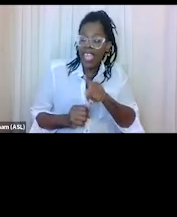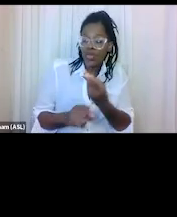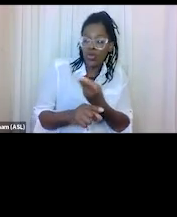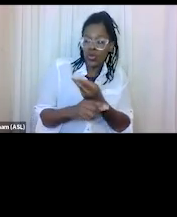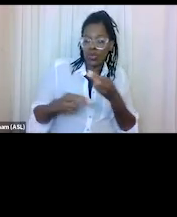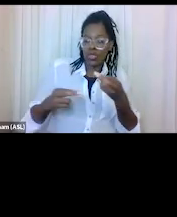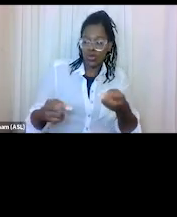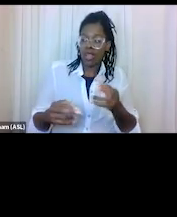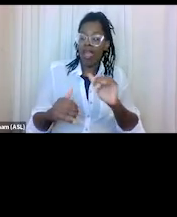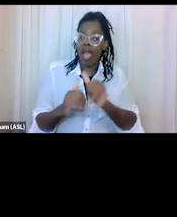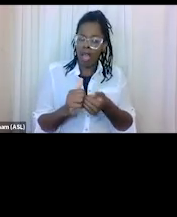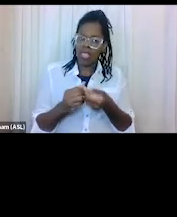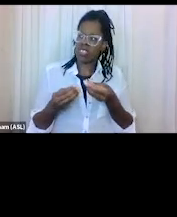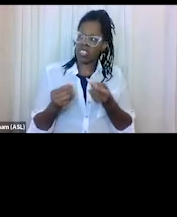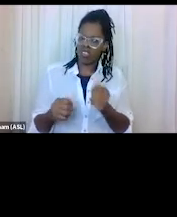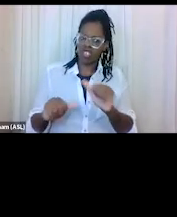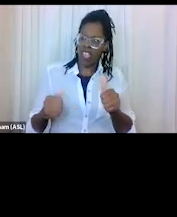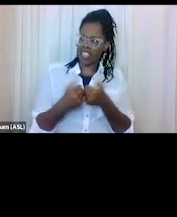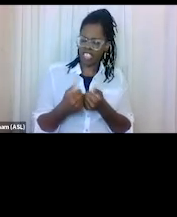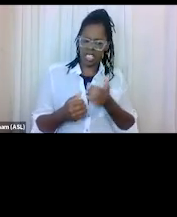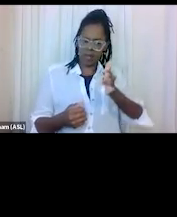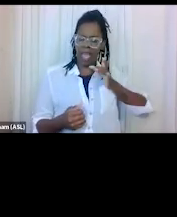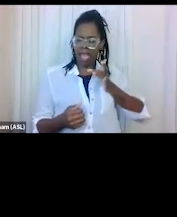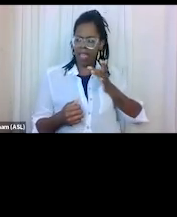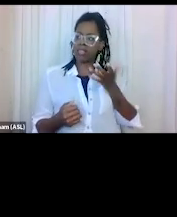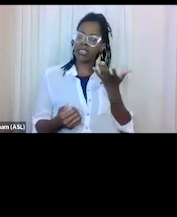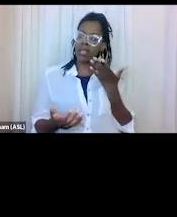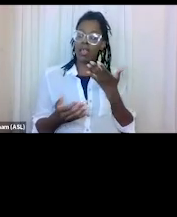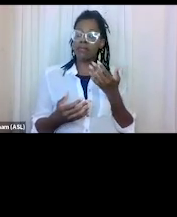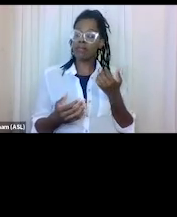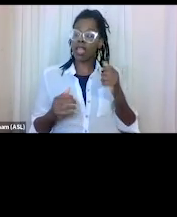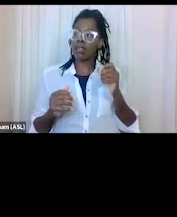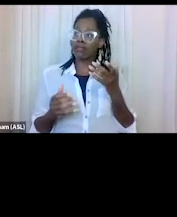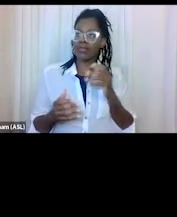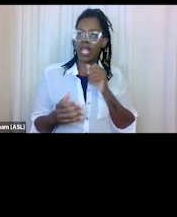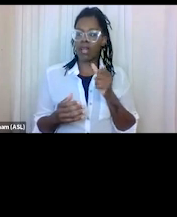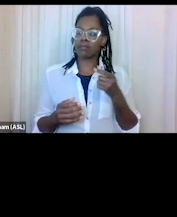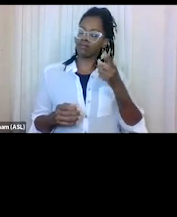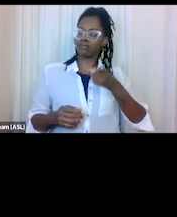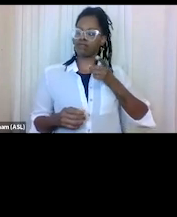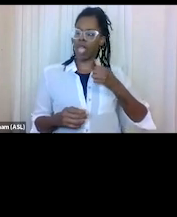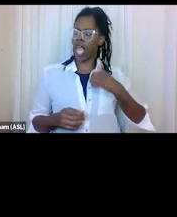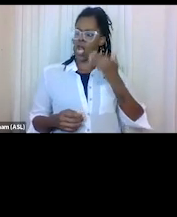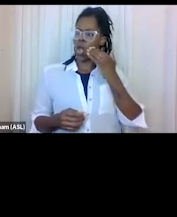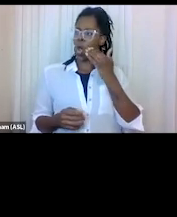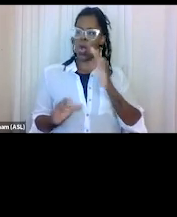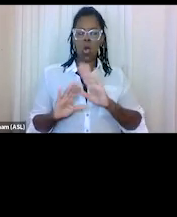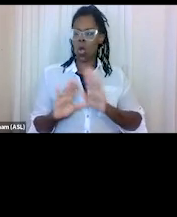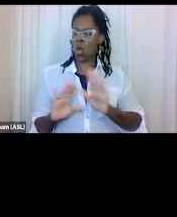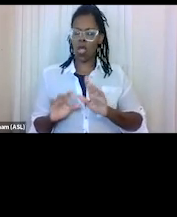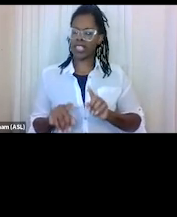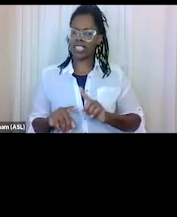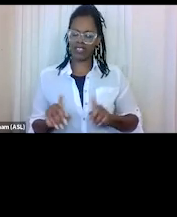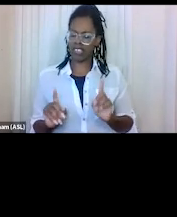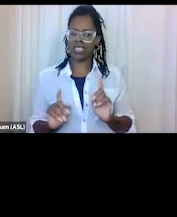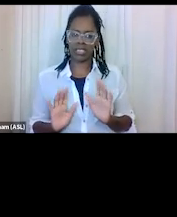gotten through challenges in the past, instead of leading with advice or taking the stance that you know better. And again, taking